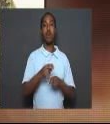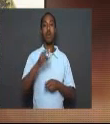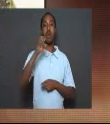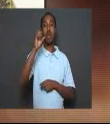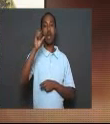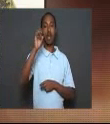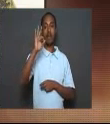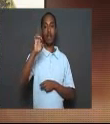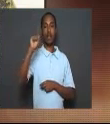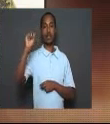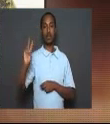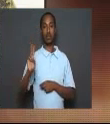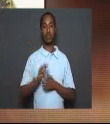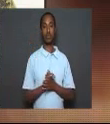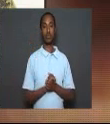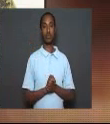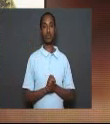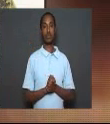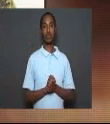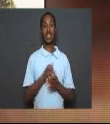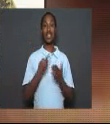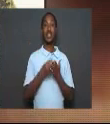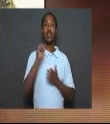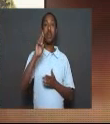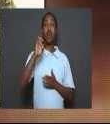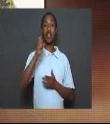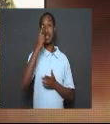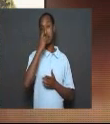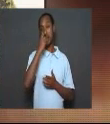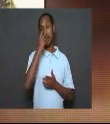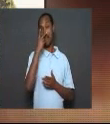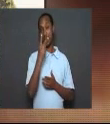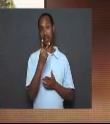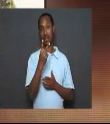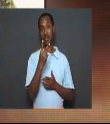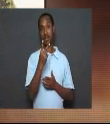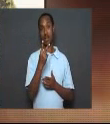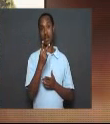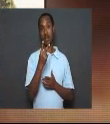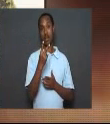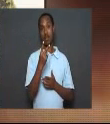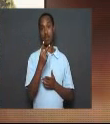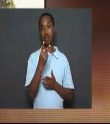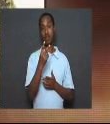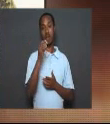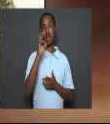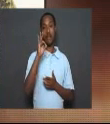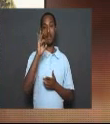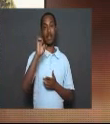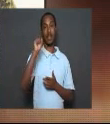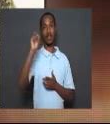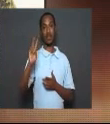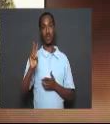pyrite. This ore is typically referred to as fool's gold because of